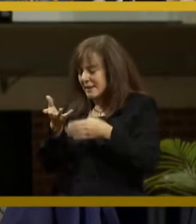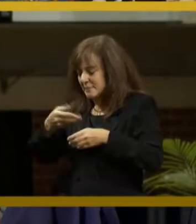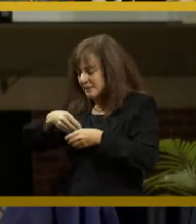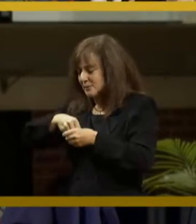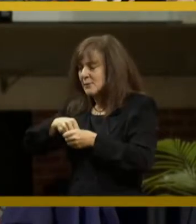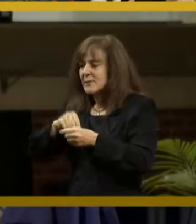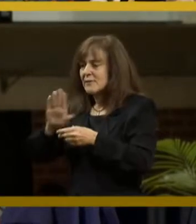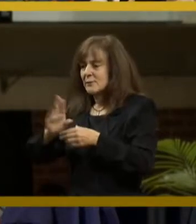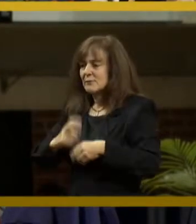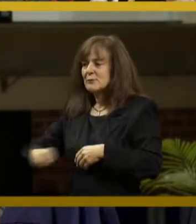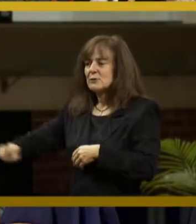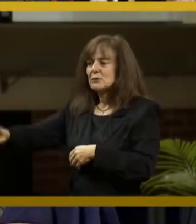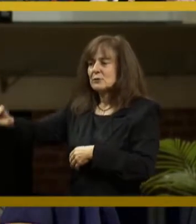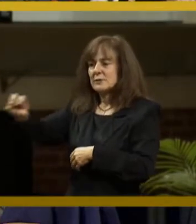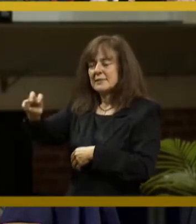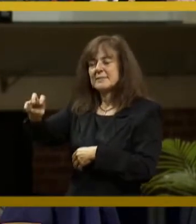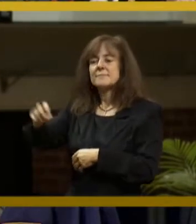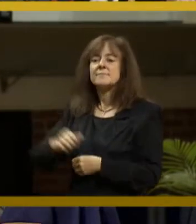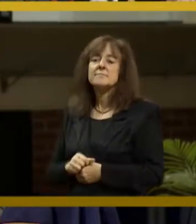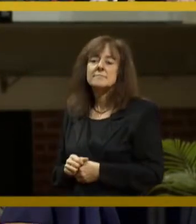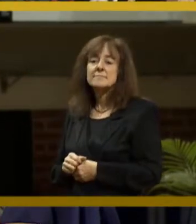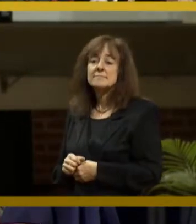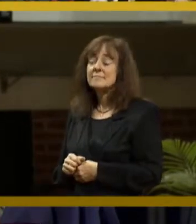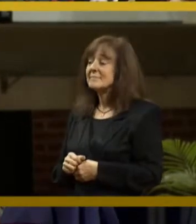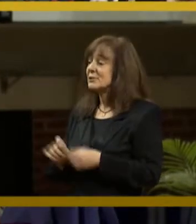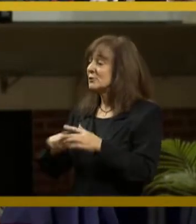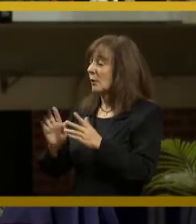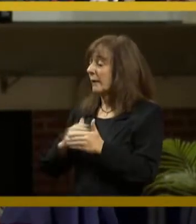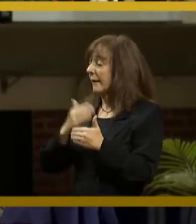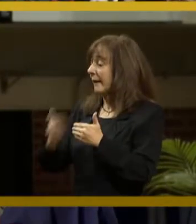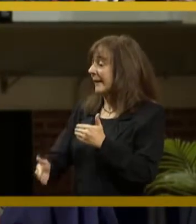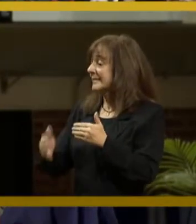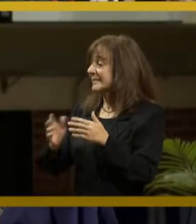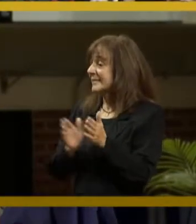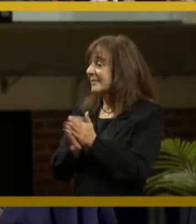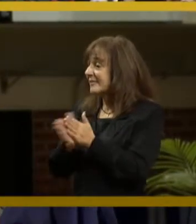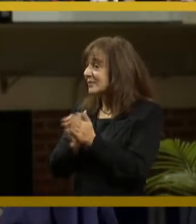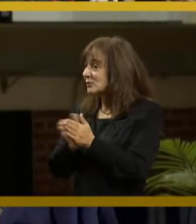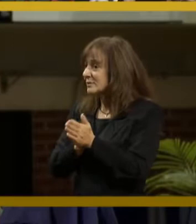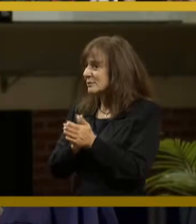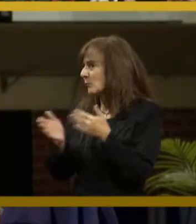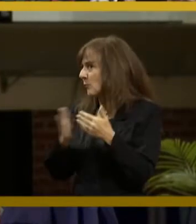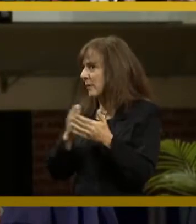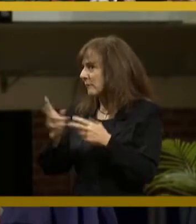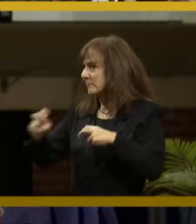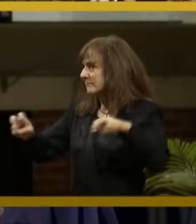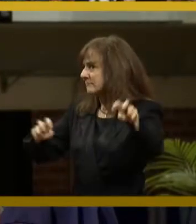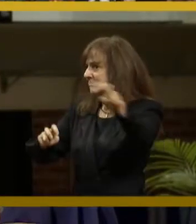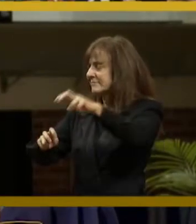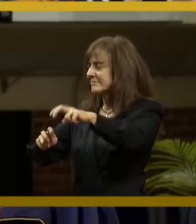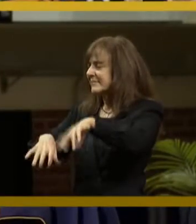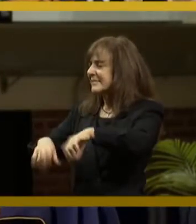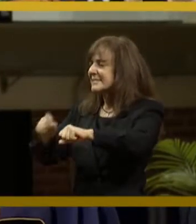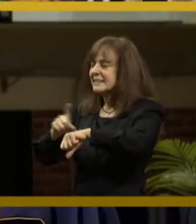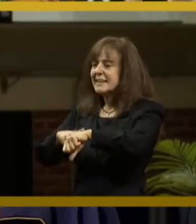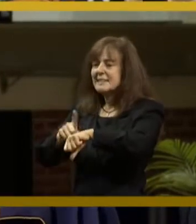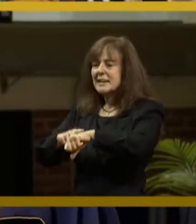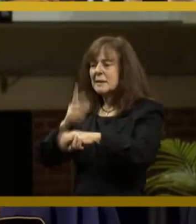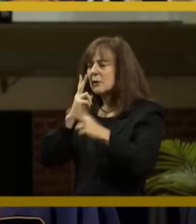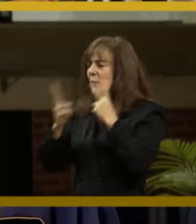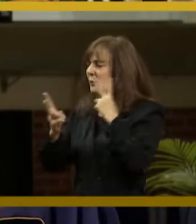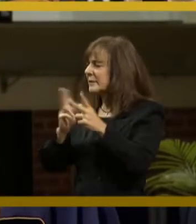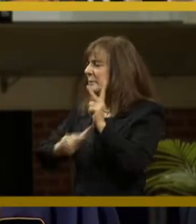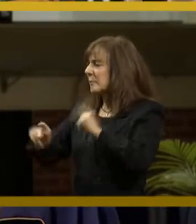journey. As you embark on your next adventures, wherever it may be, take time to get to know the people around